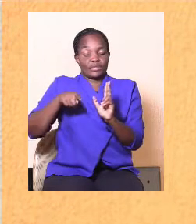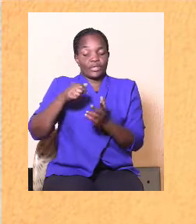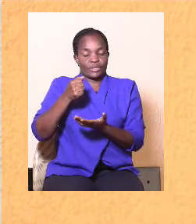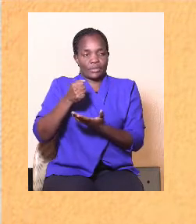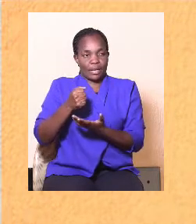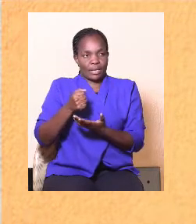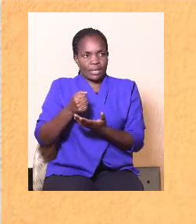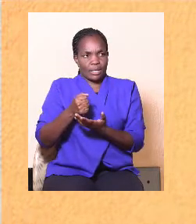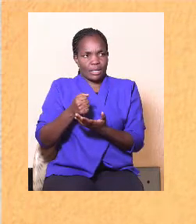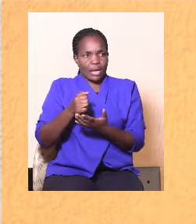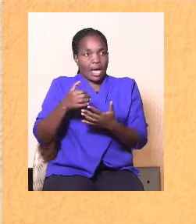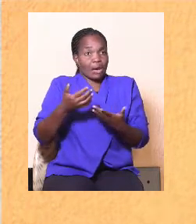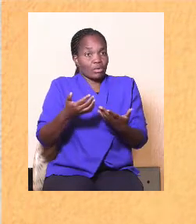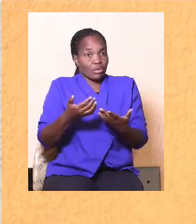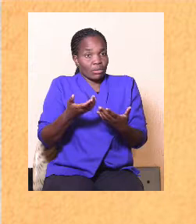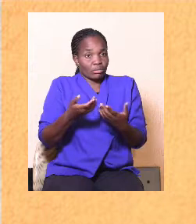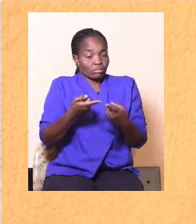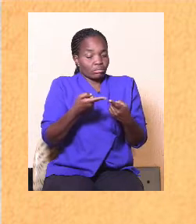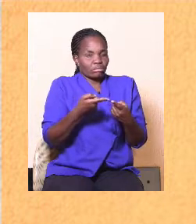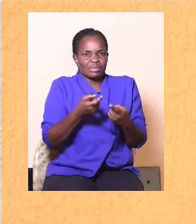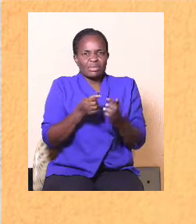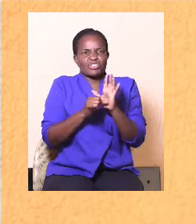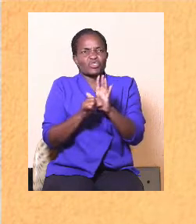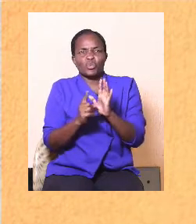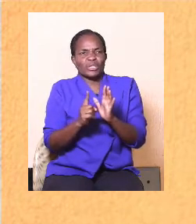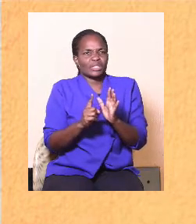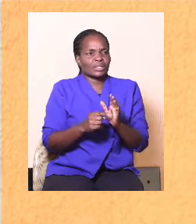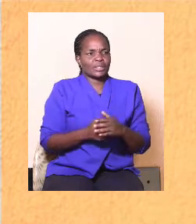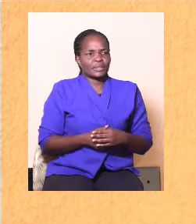provided you meet the criteria that I'm going to mention briefly.